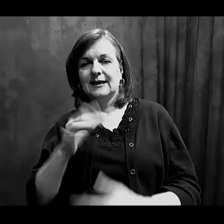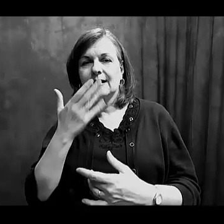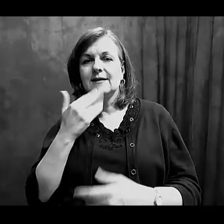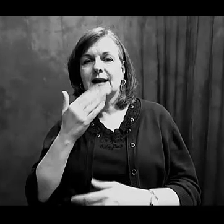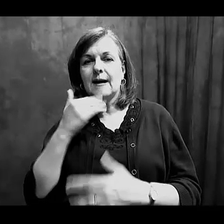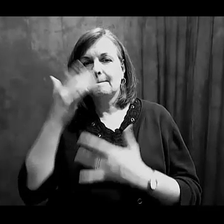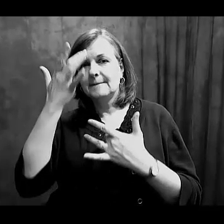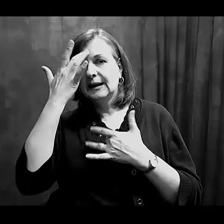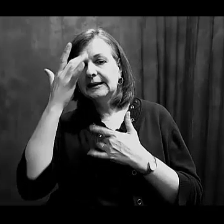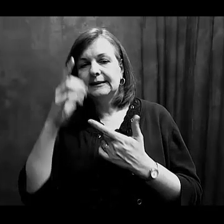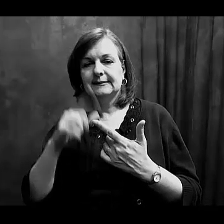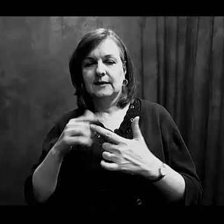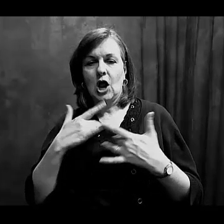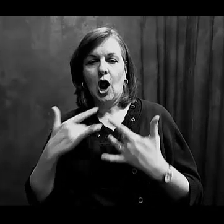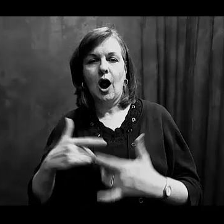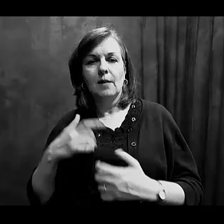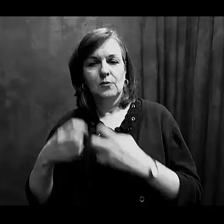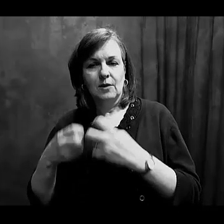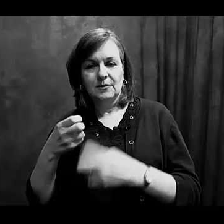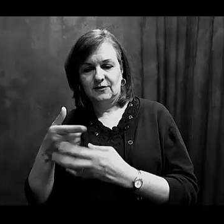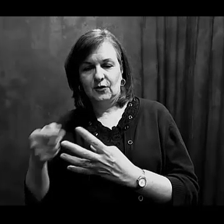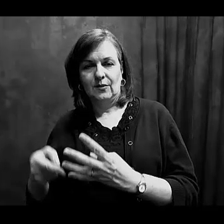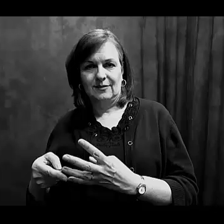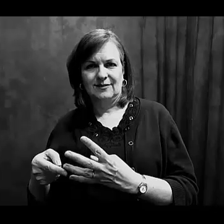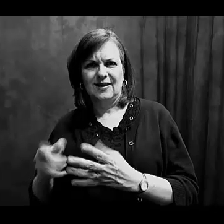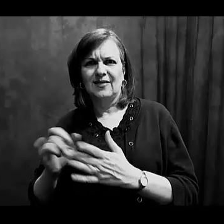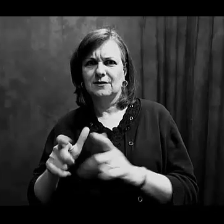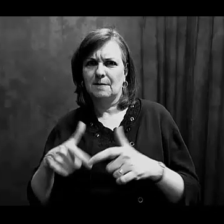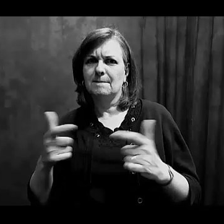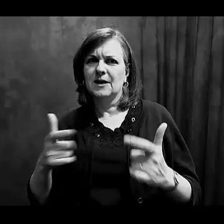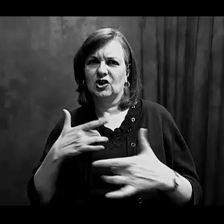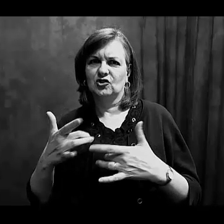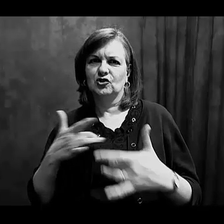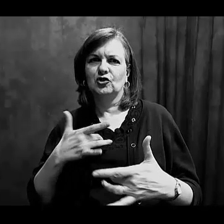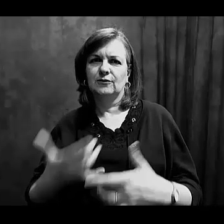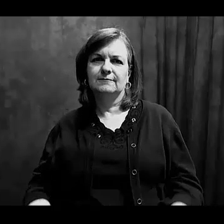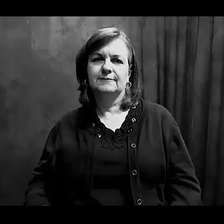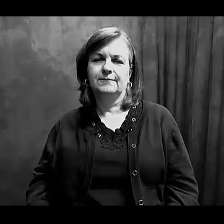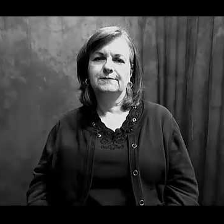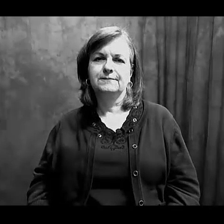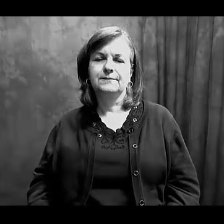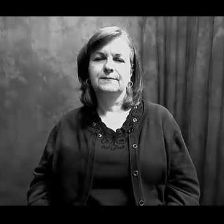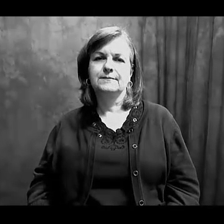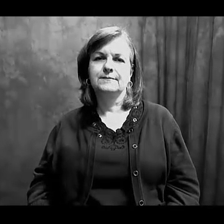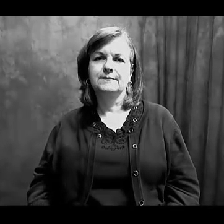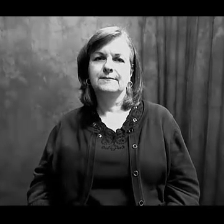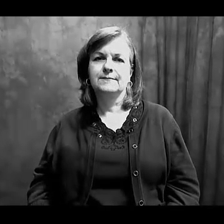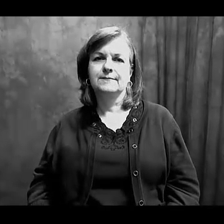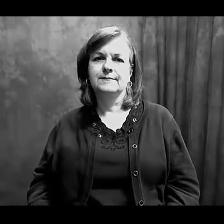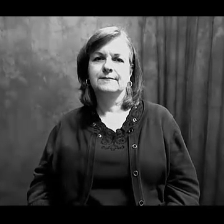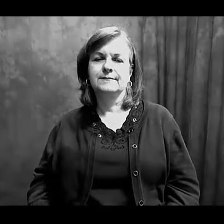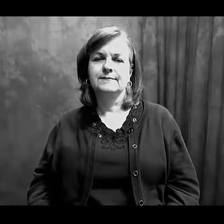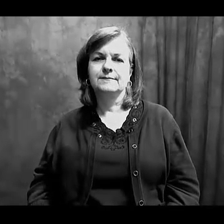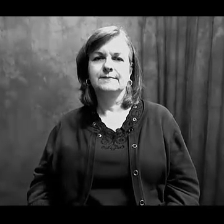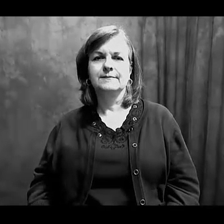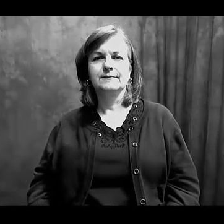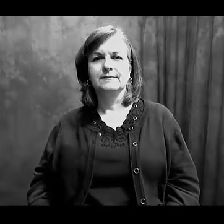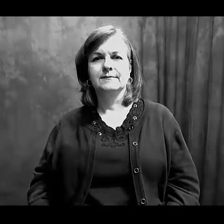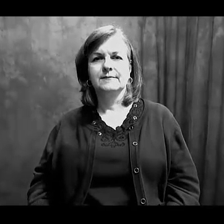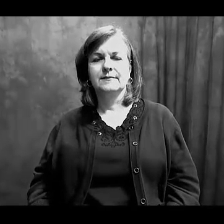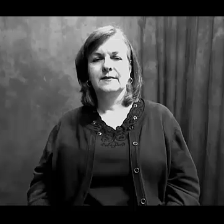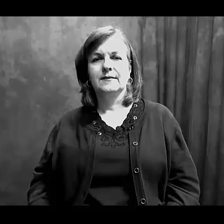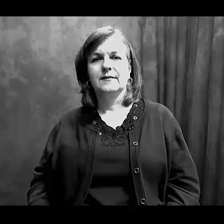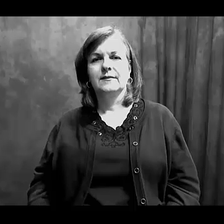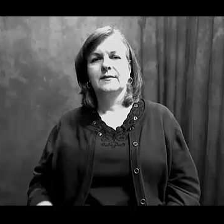in the US, and that when we look at obesity surpassing smoking in its contribution